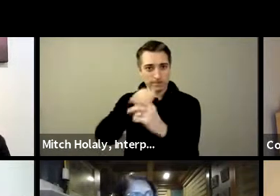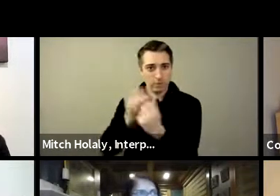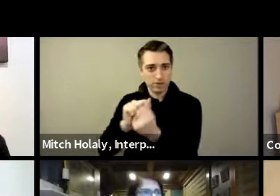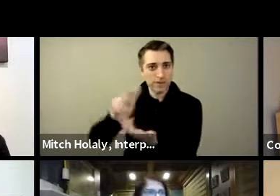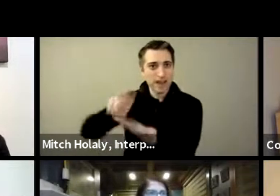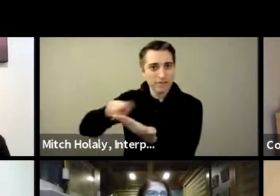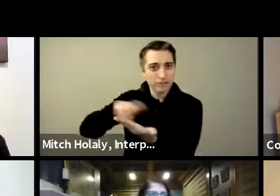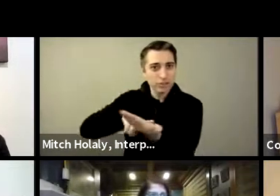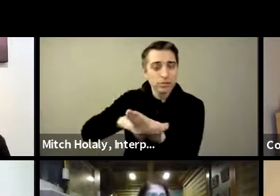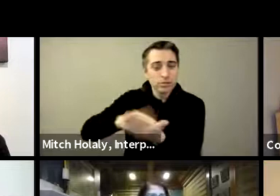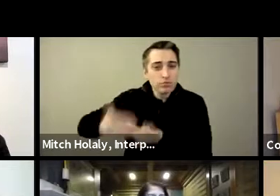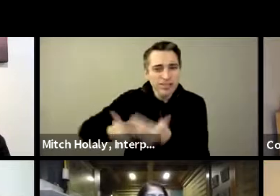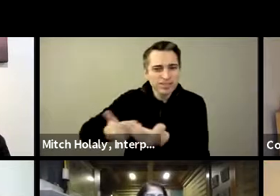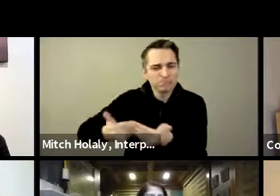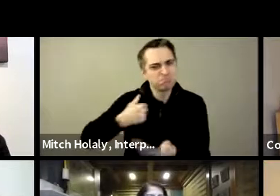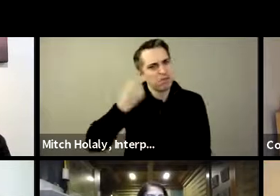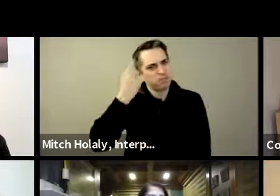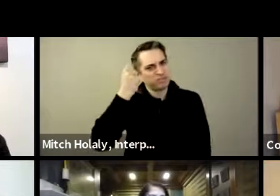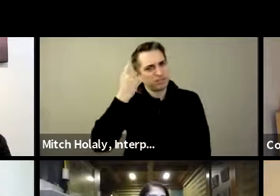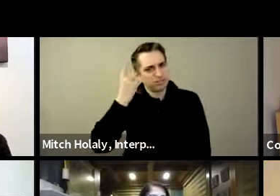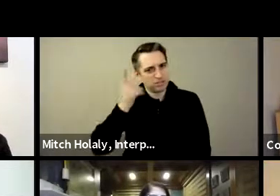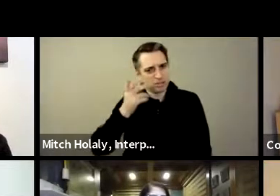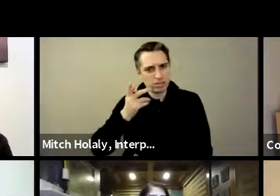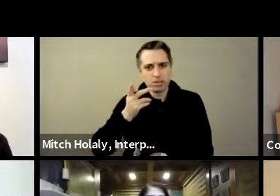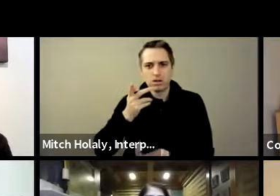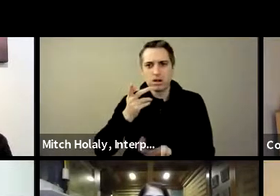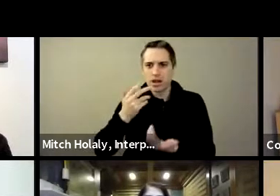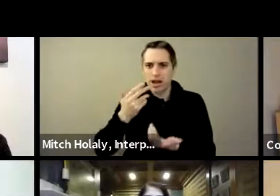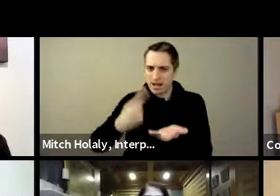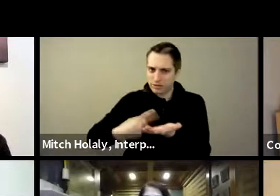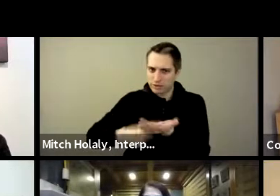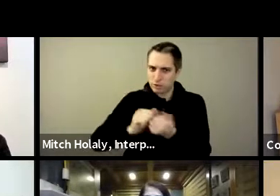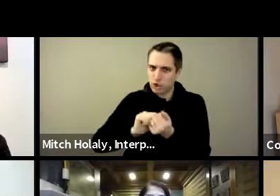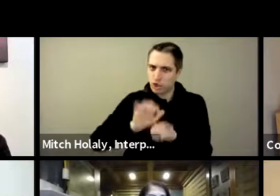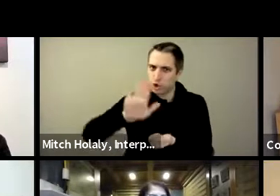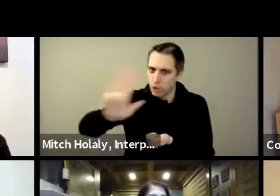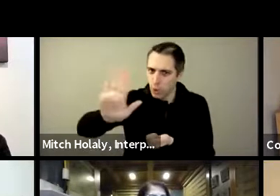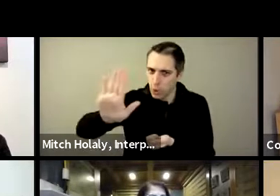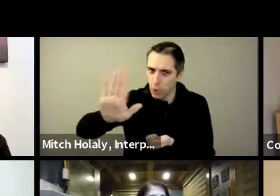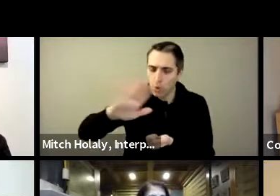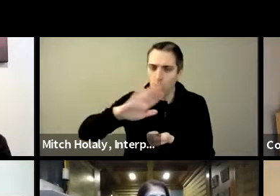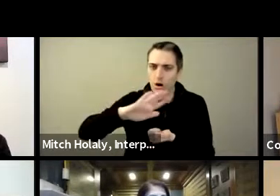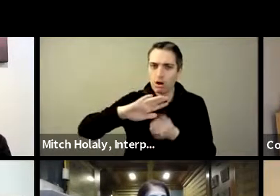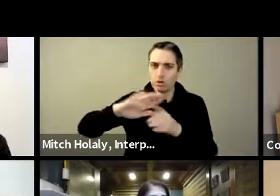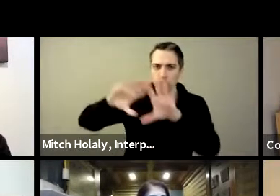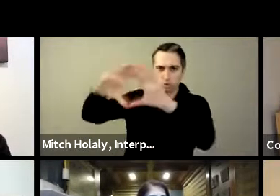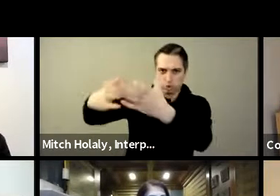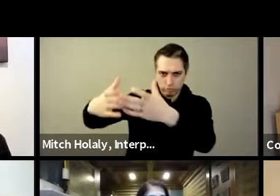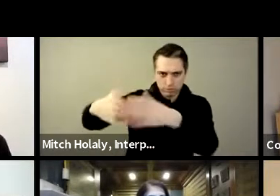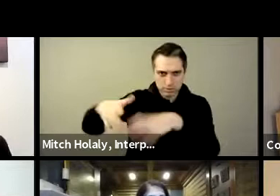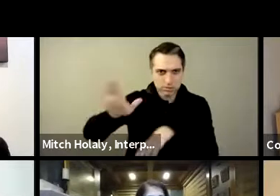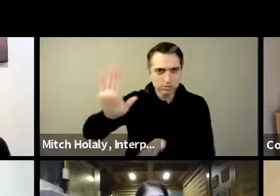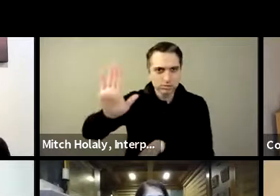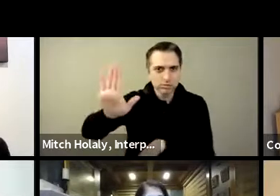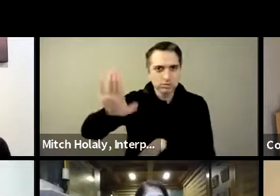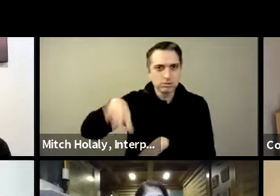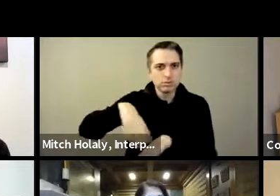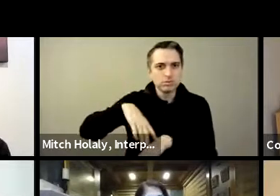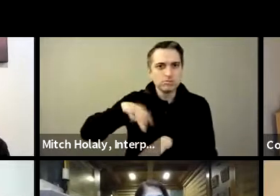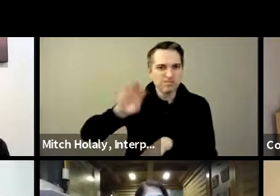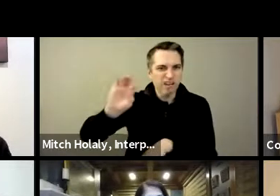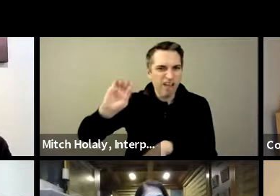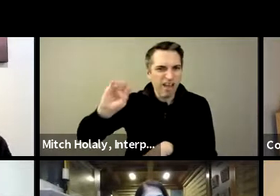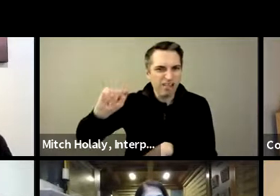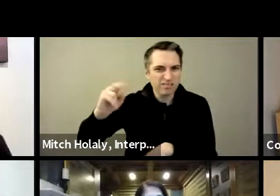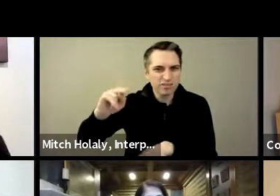were conversations with your body, Mr. Womack and Ms. Rowley, relative to trying to address this issue